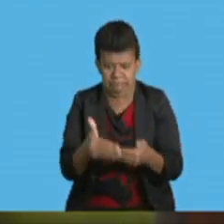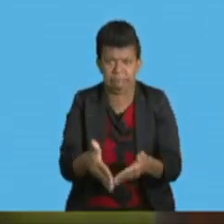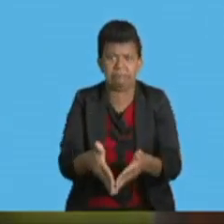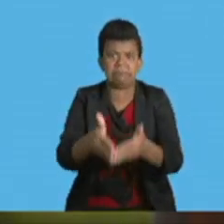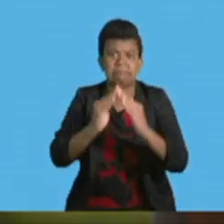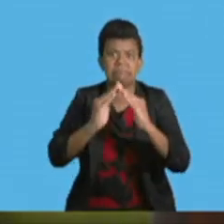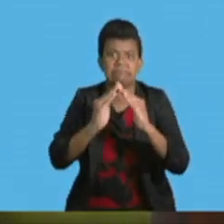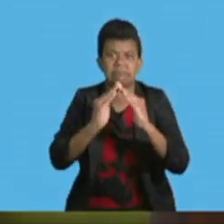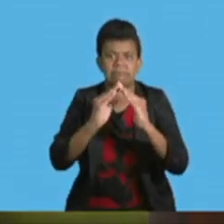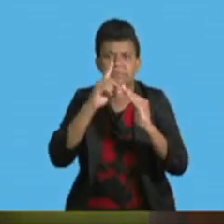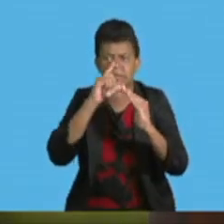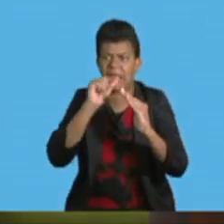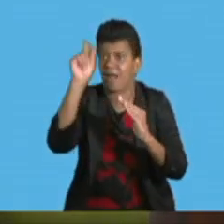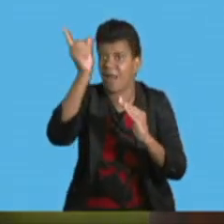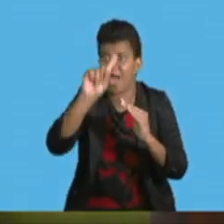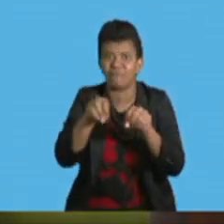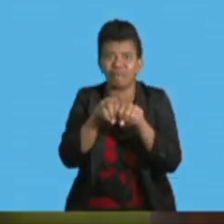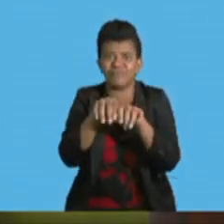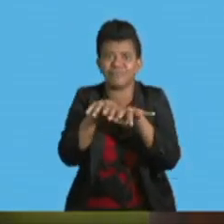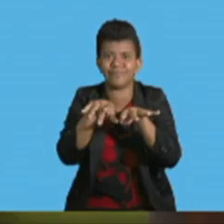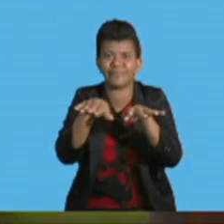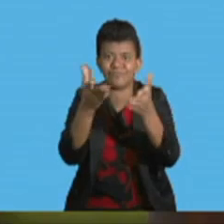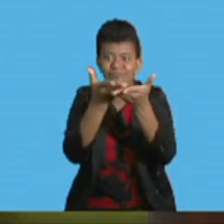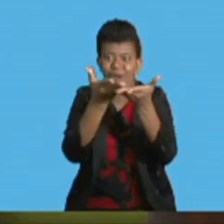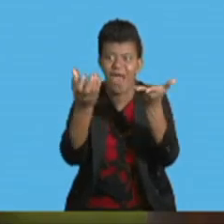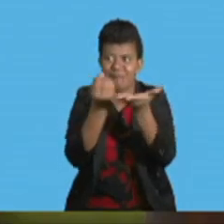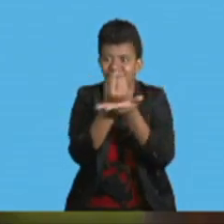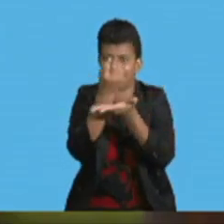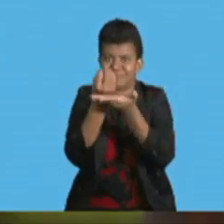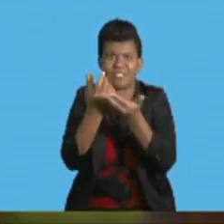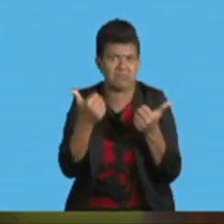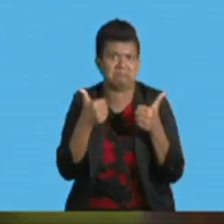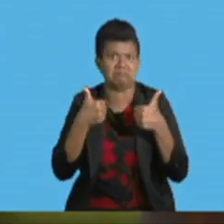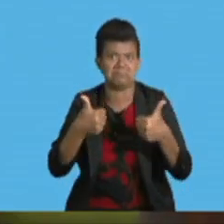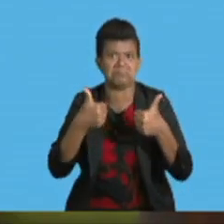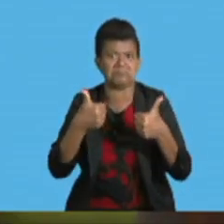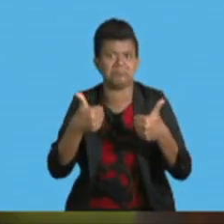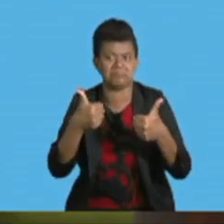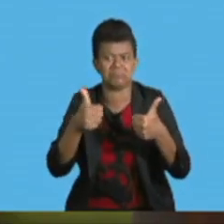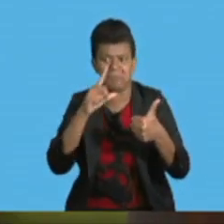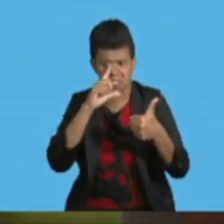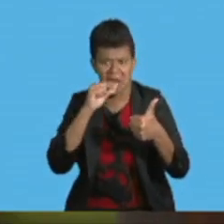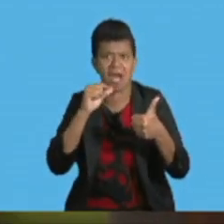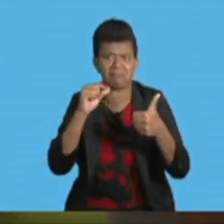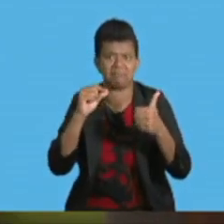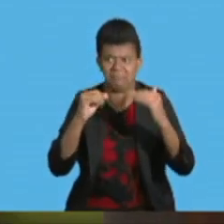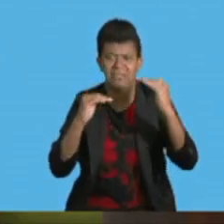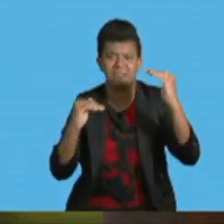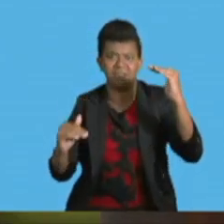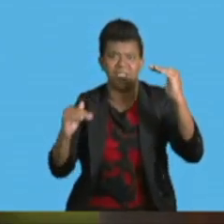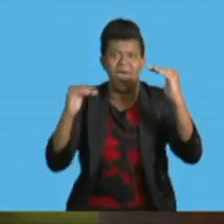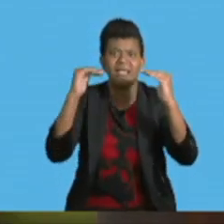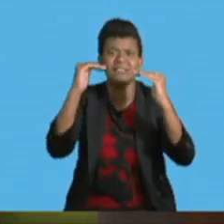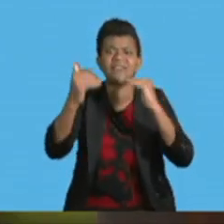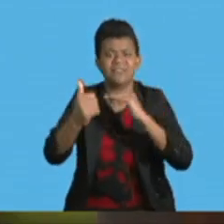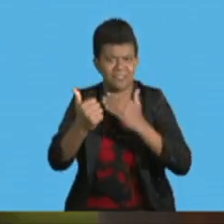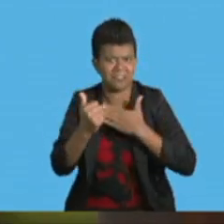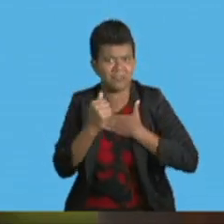viable economically, and economically sound and consistent with the required standards of safety, security, and quality of power